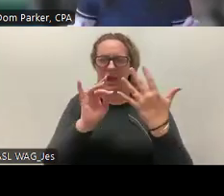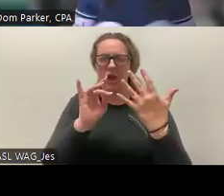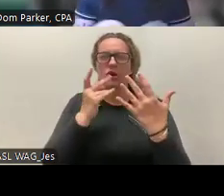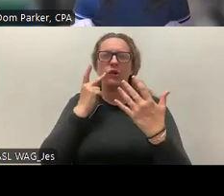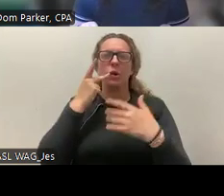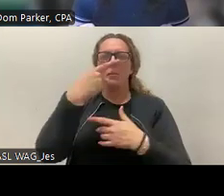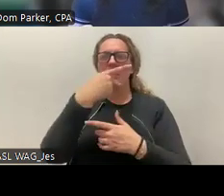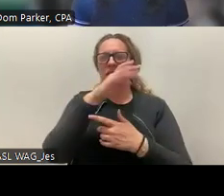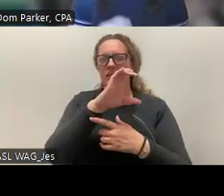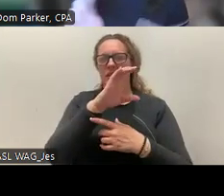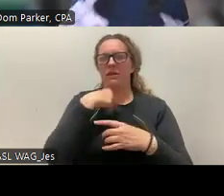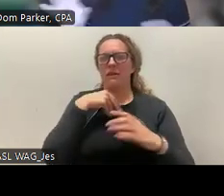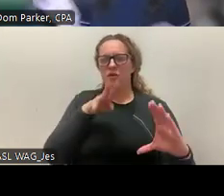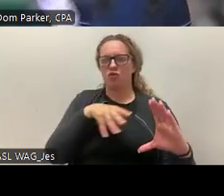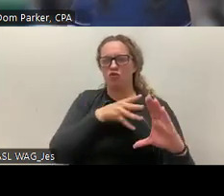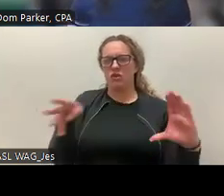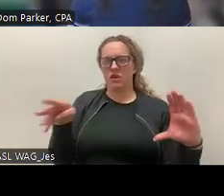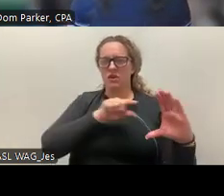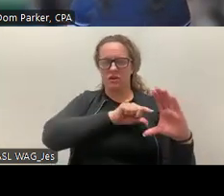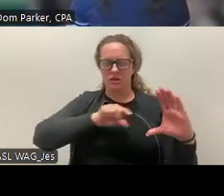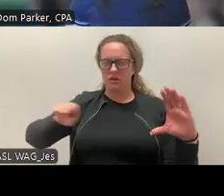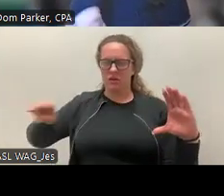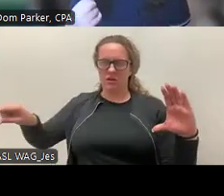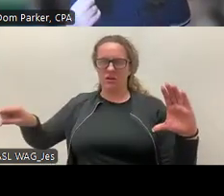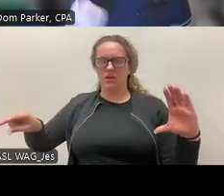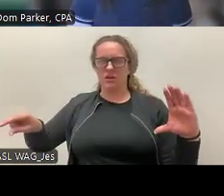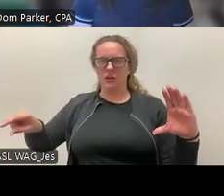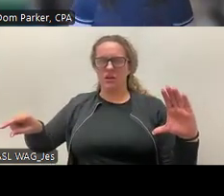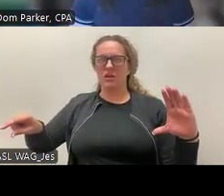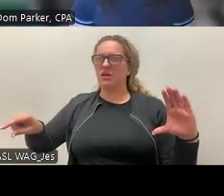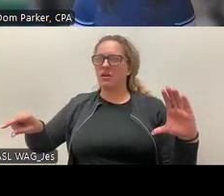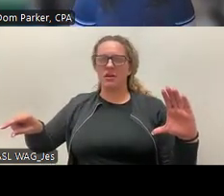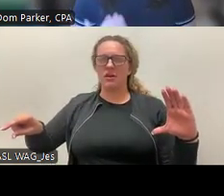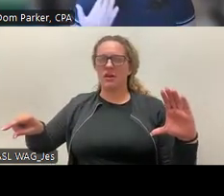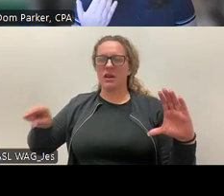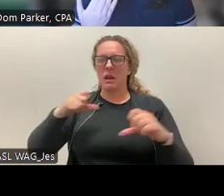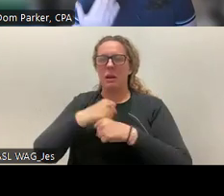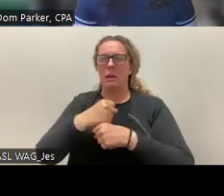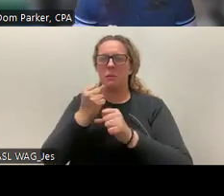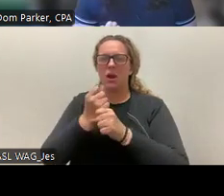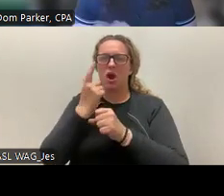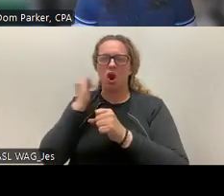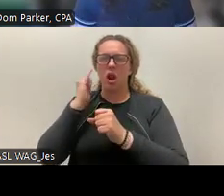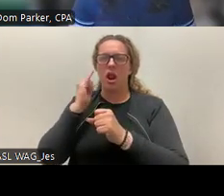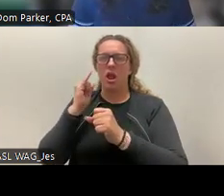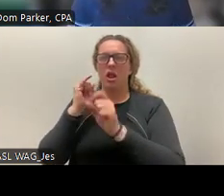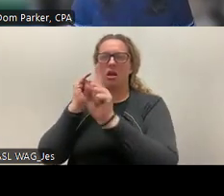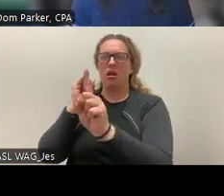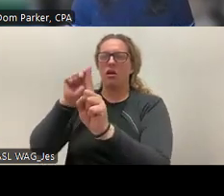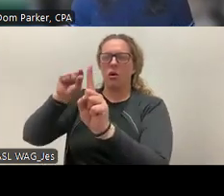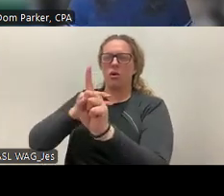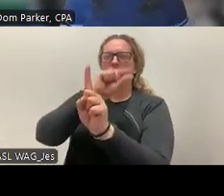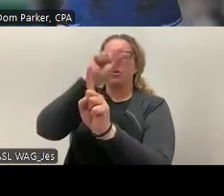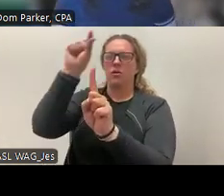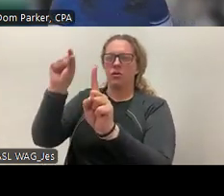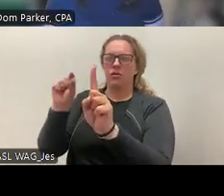grid down the bottom with all the spells and actions you can do, Larian made it as a wheel on the PlayStation, which